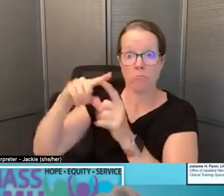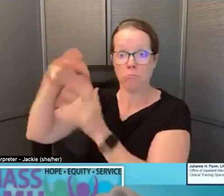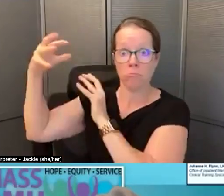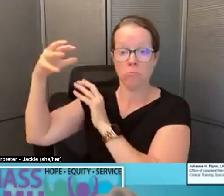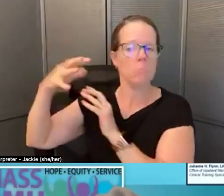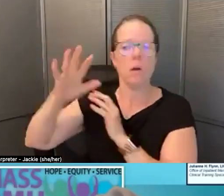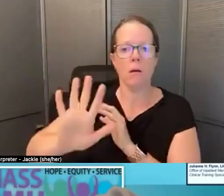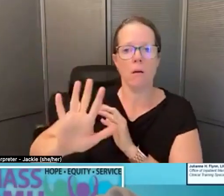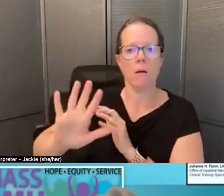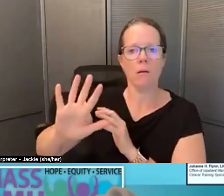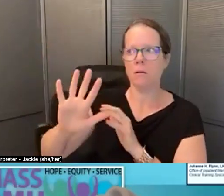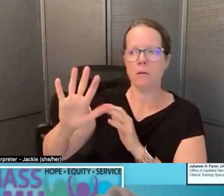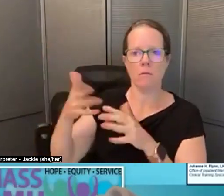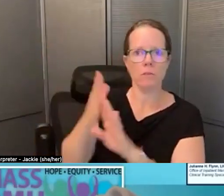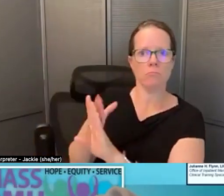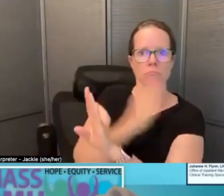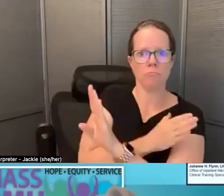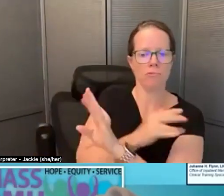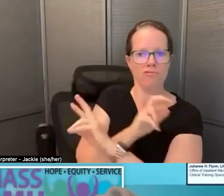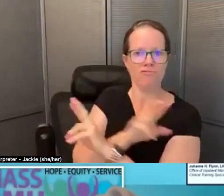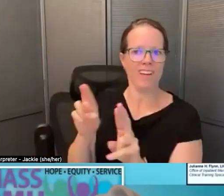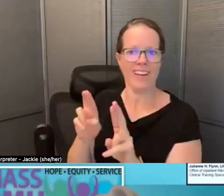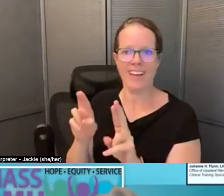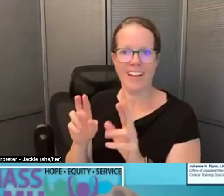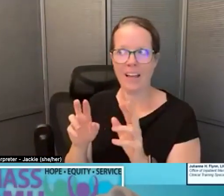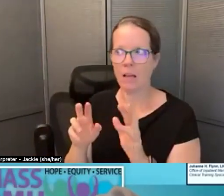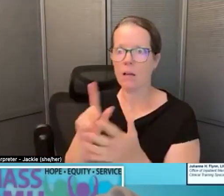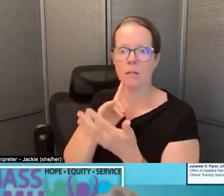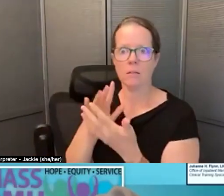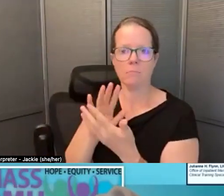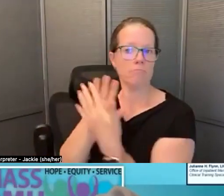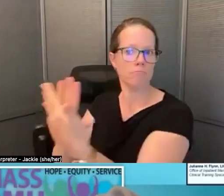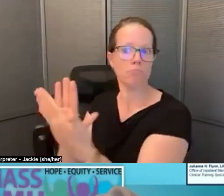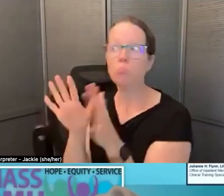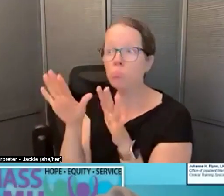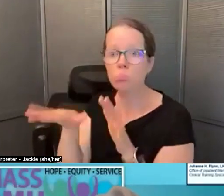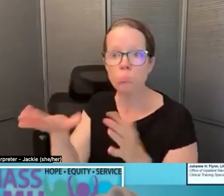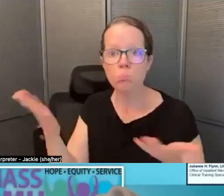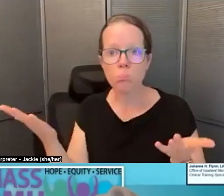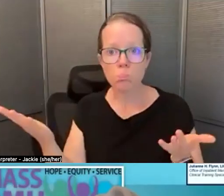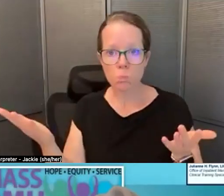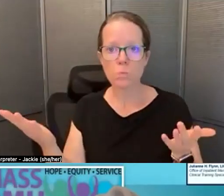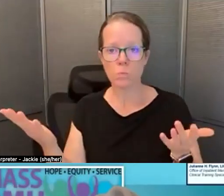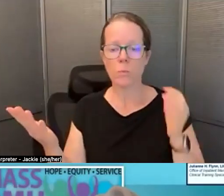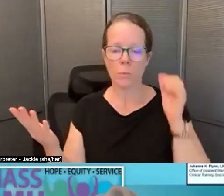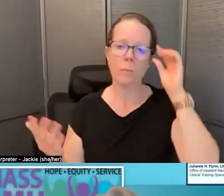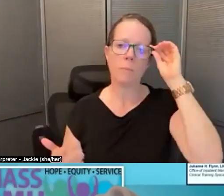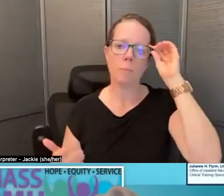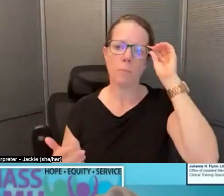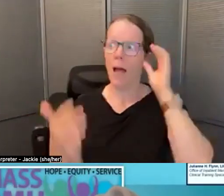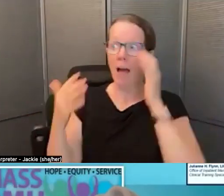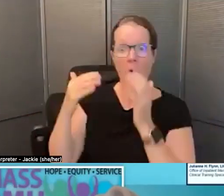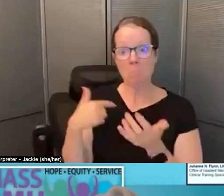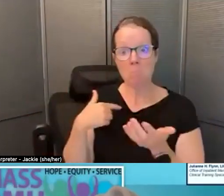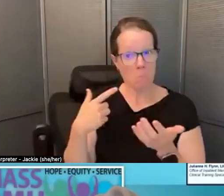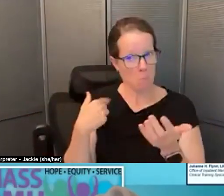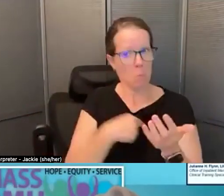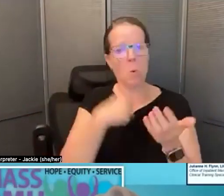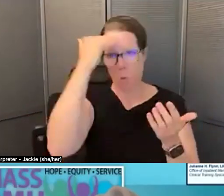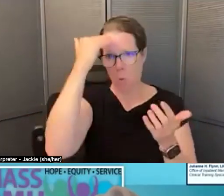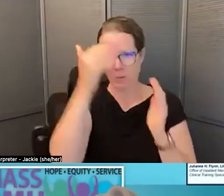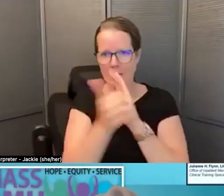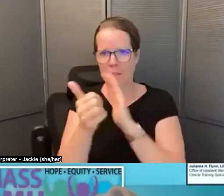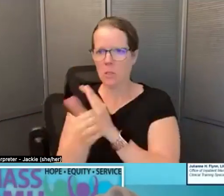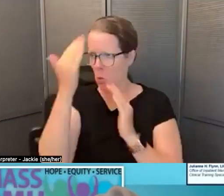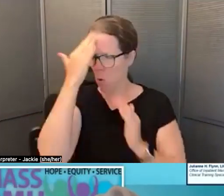we would kind of meet them where they're at, identify things that we can do to help. And I think it